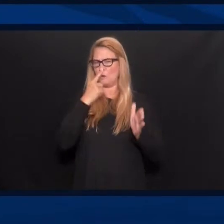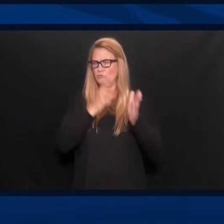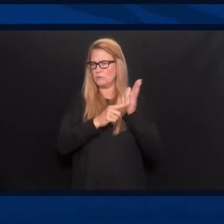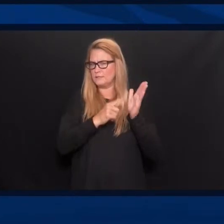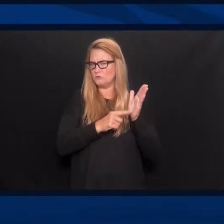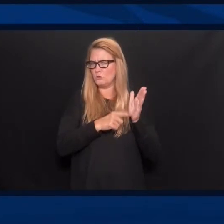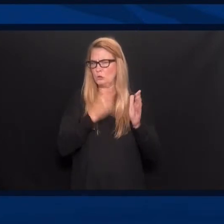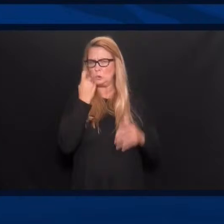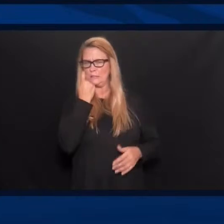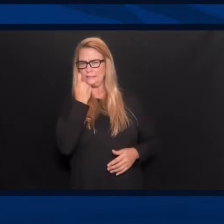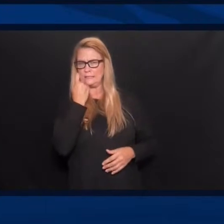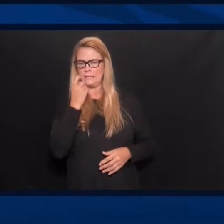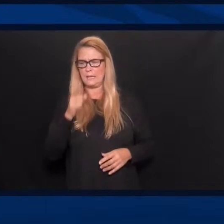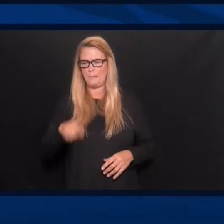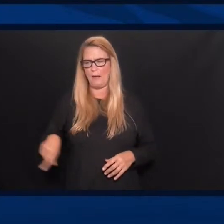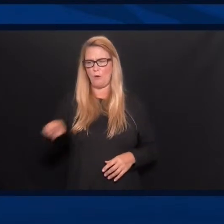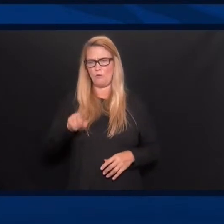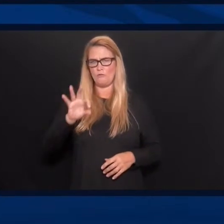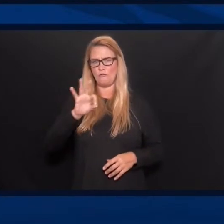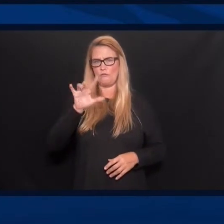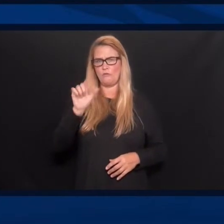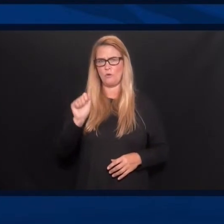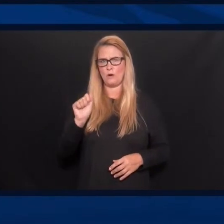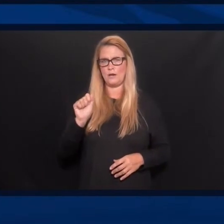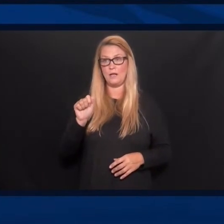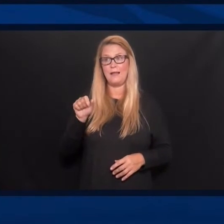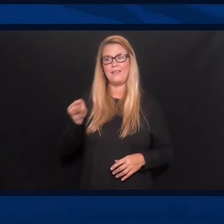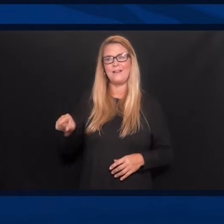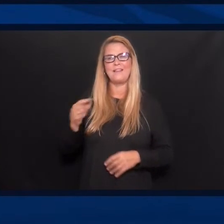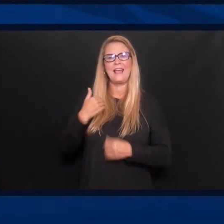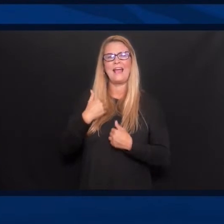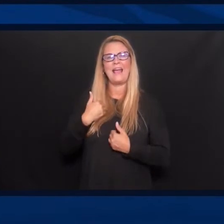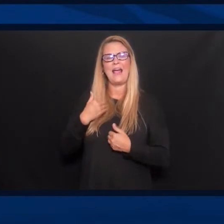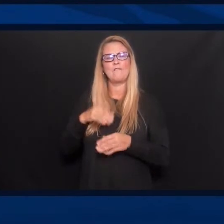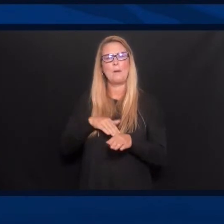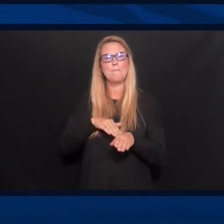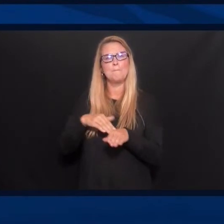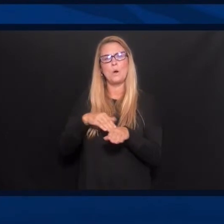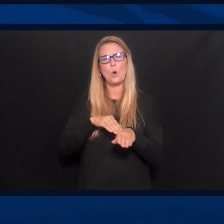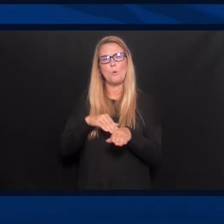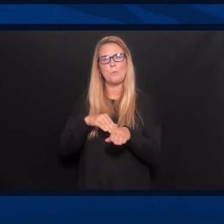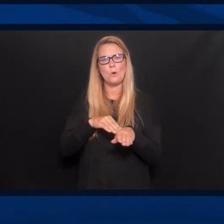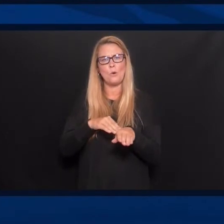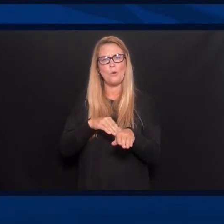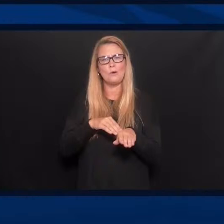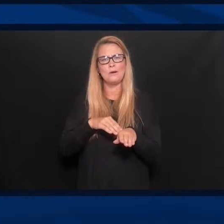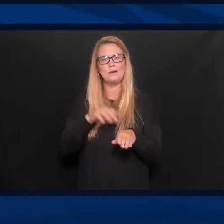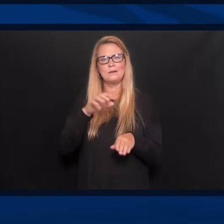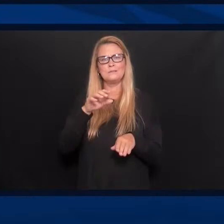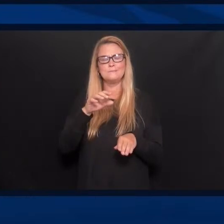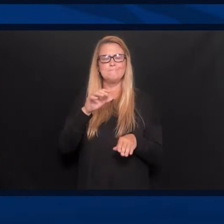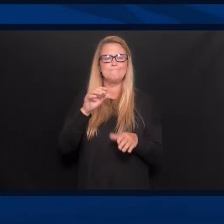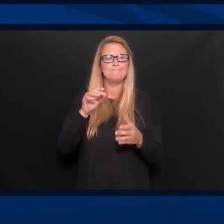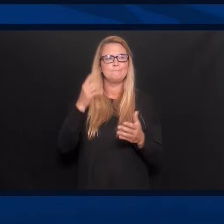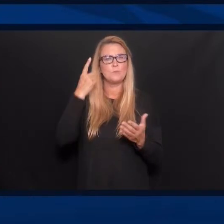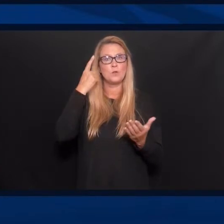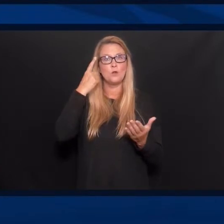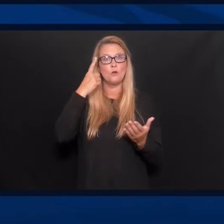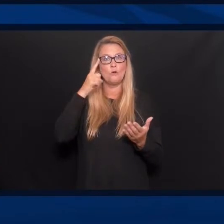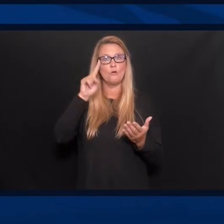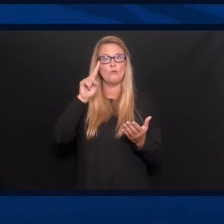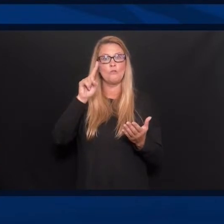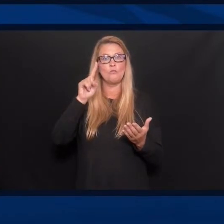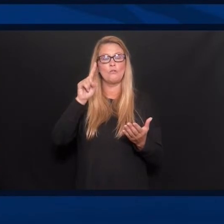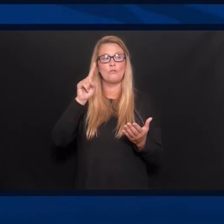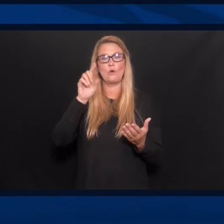started, about these mobile sites that they've opened across Florida for